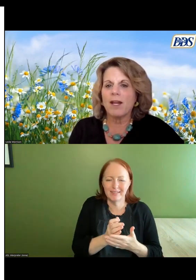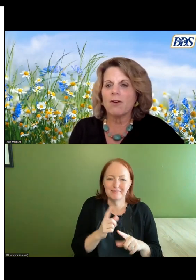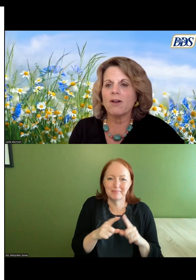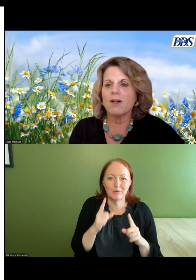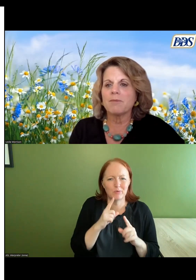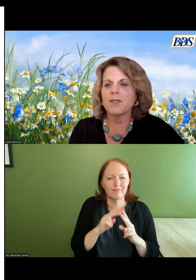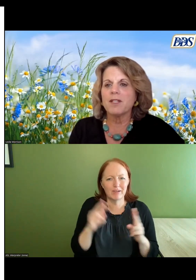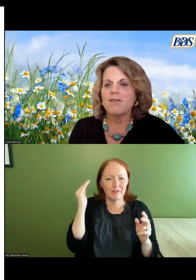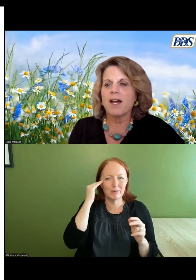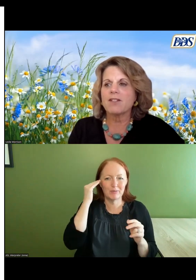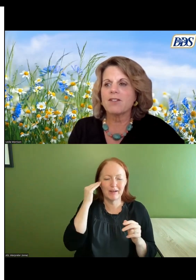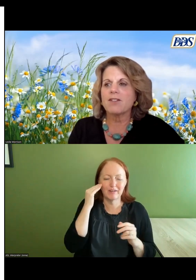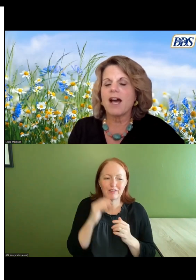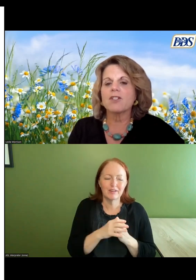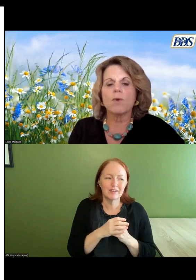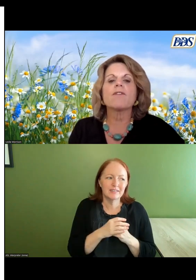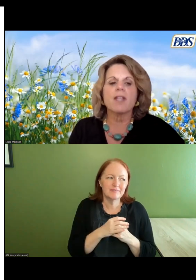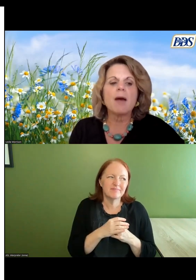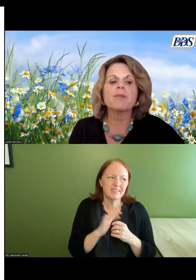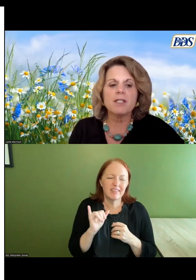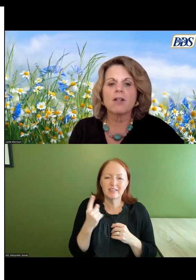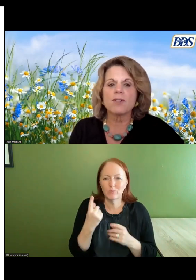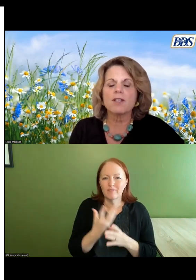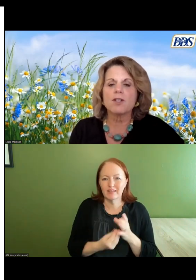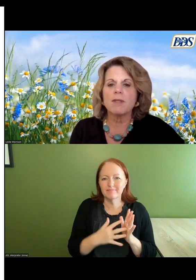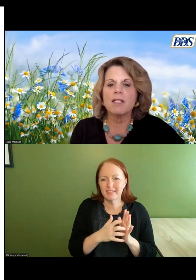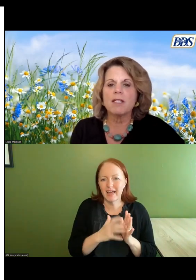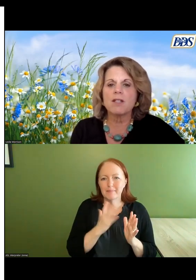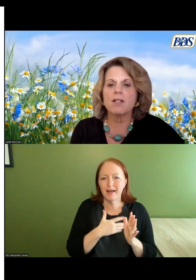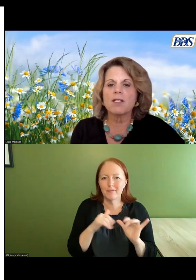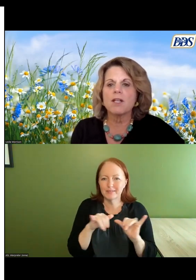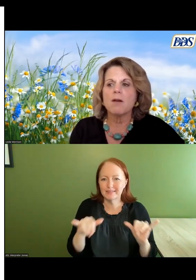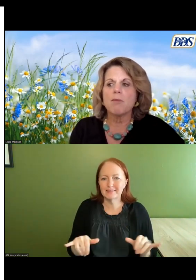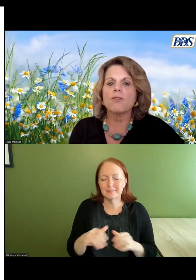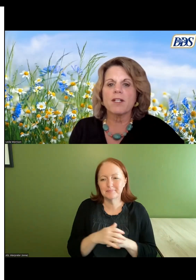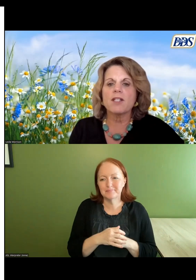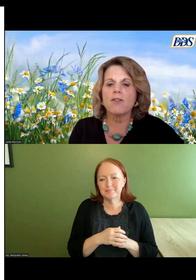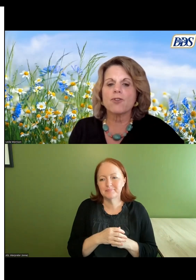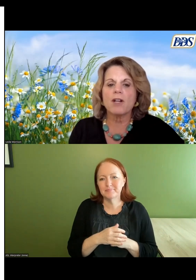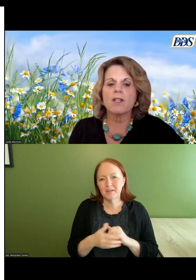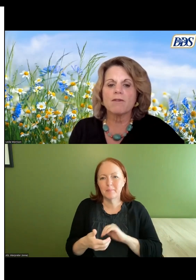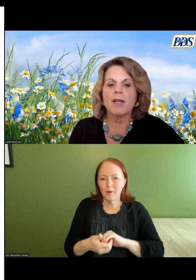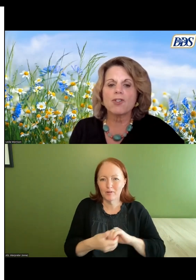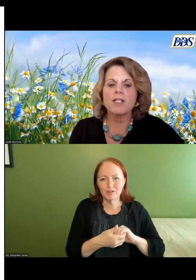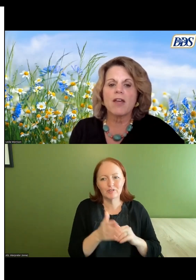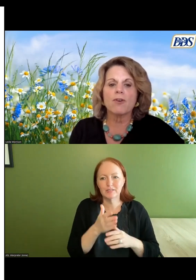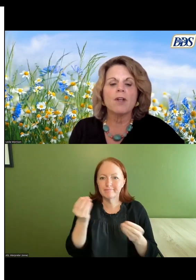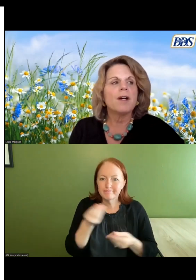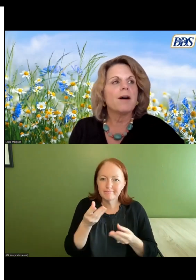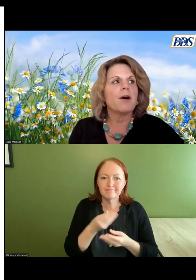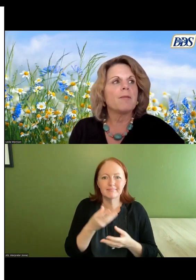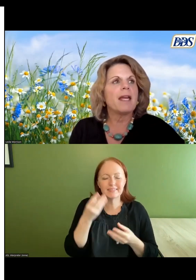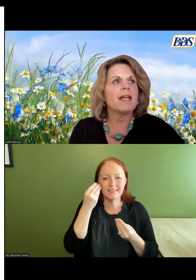keenly aware that that is one of the gaps in our system, is us partnering together, sharing information